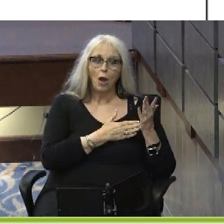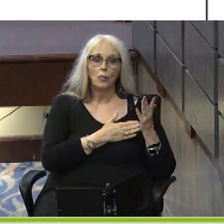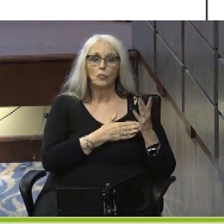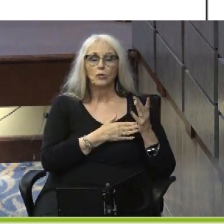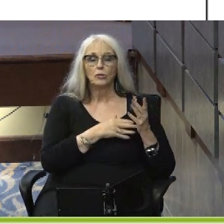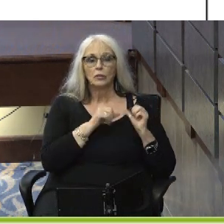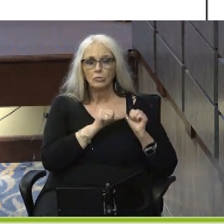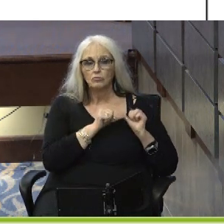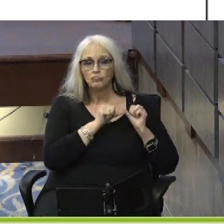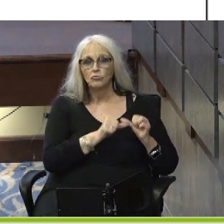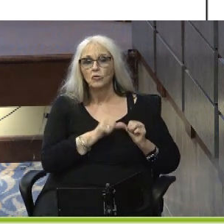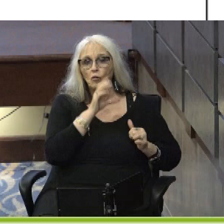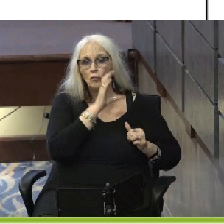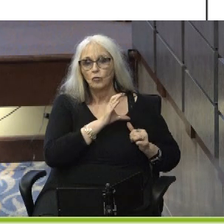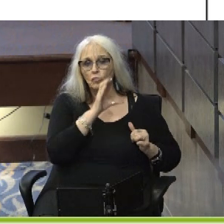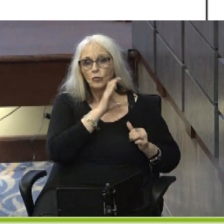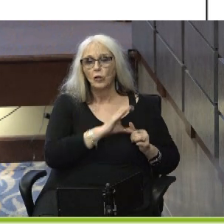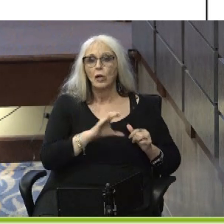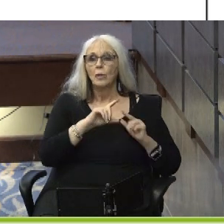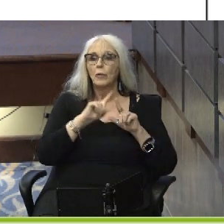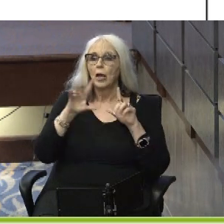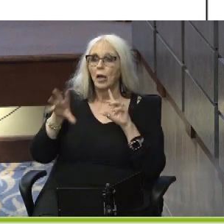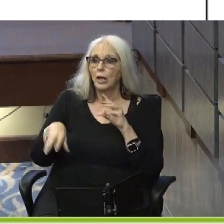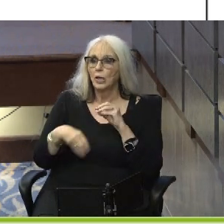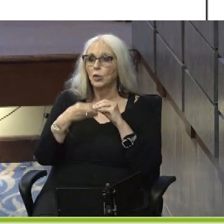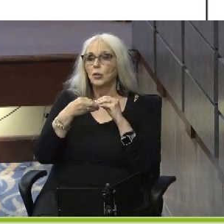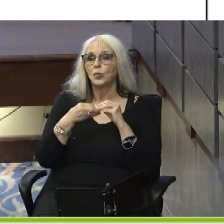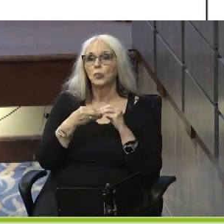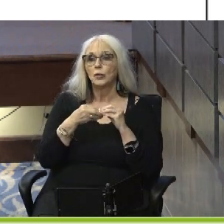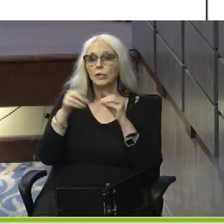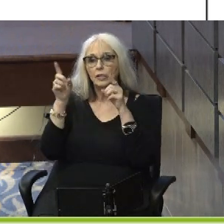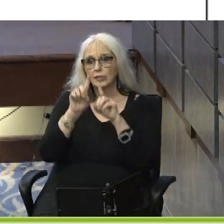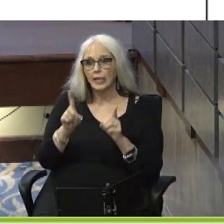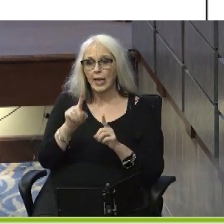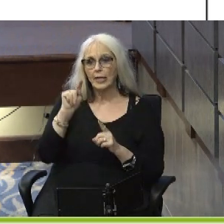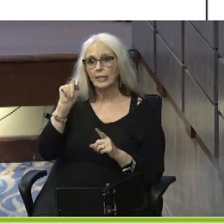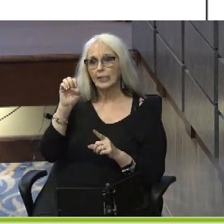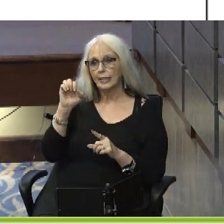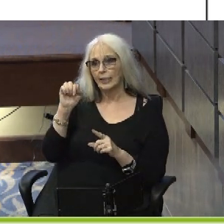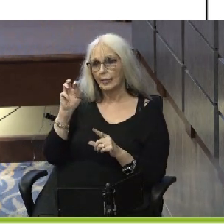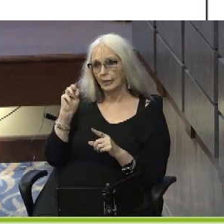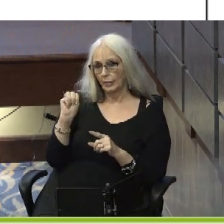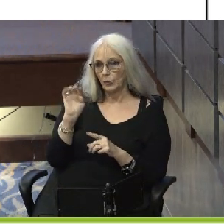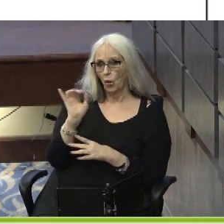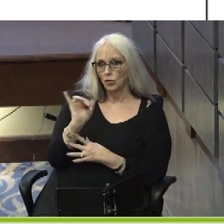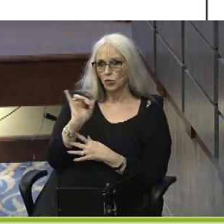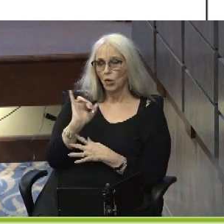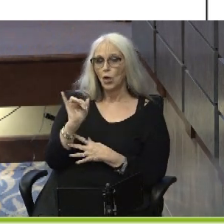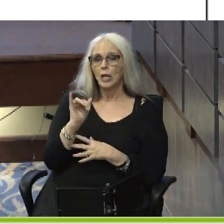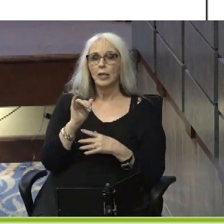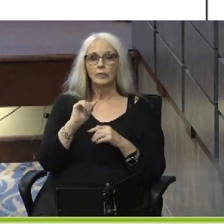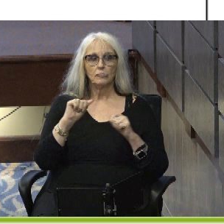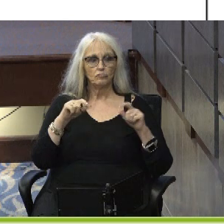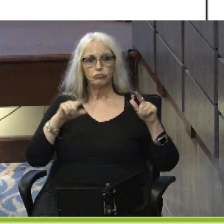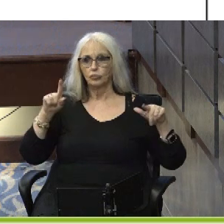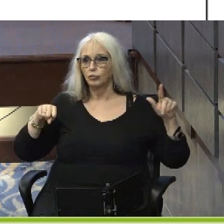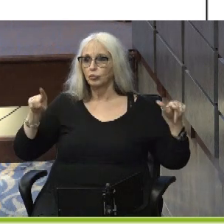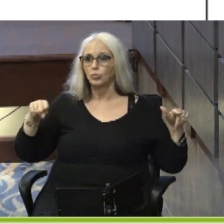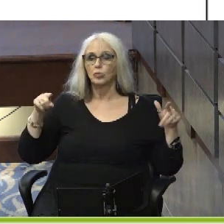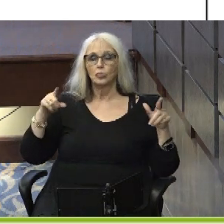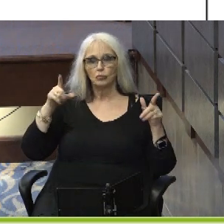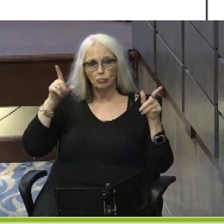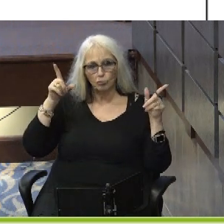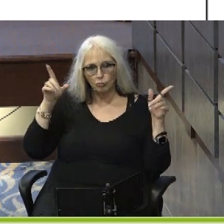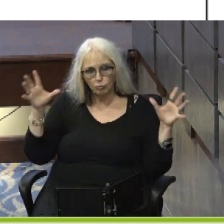research. But we absolutely do include the design team as well. It's a very collaborative process, and as Anna